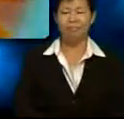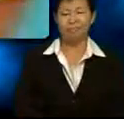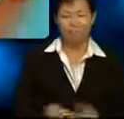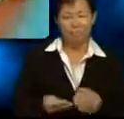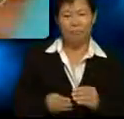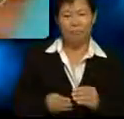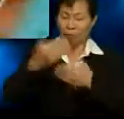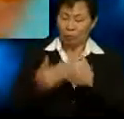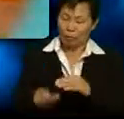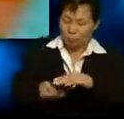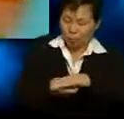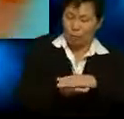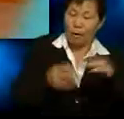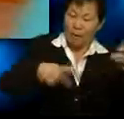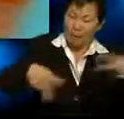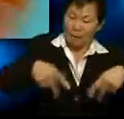Put the bread in a plastic bag